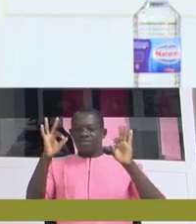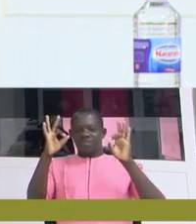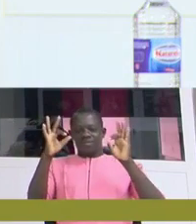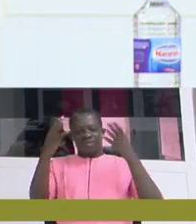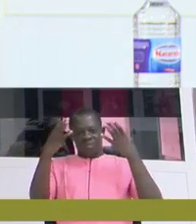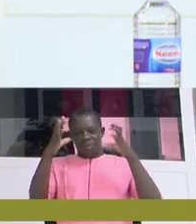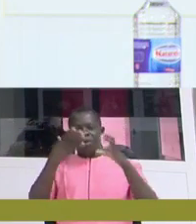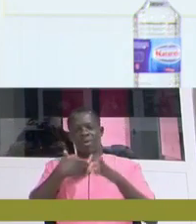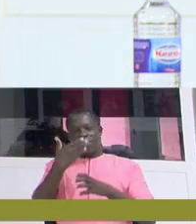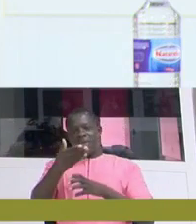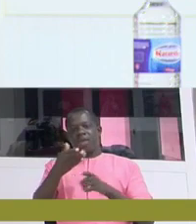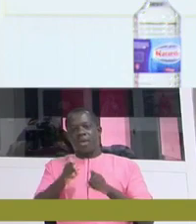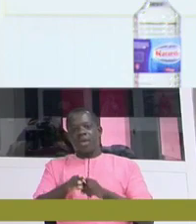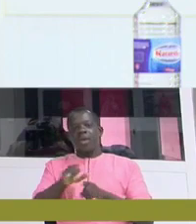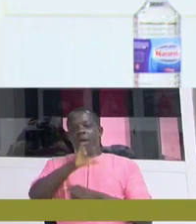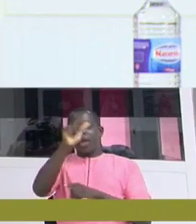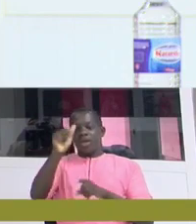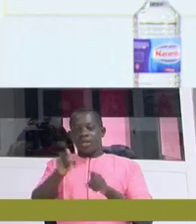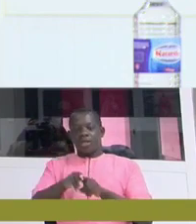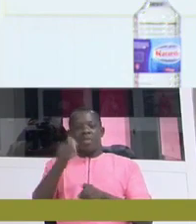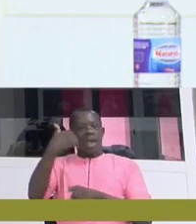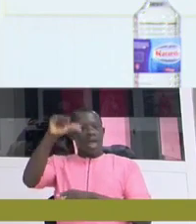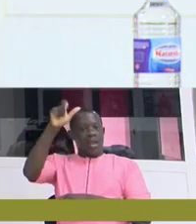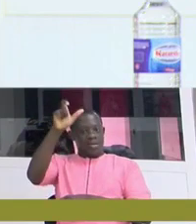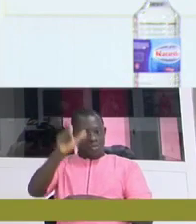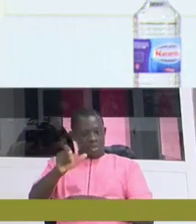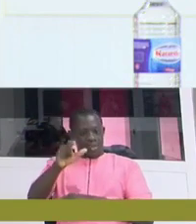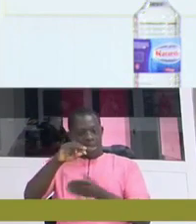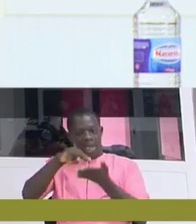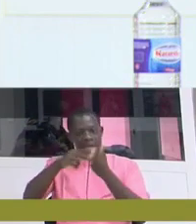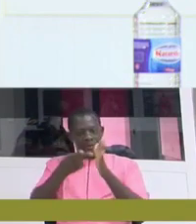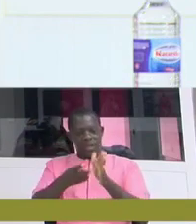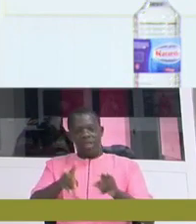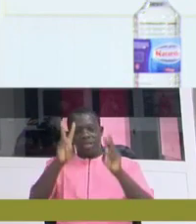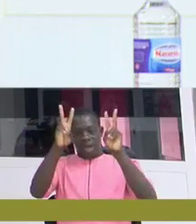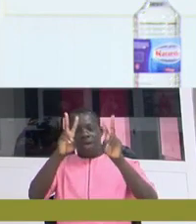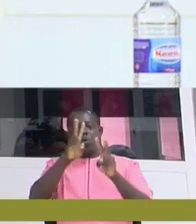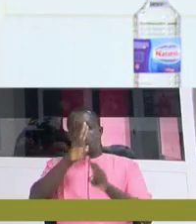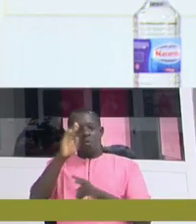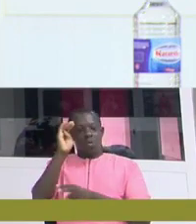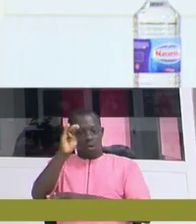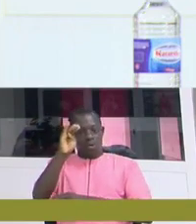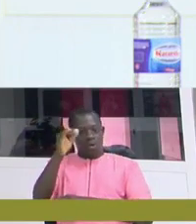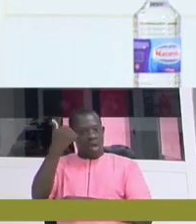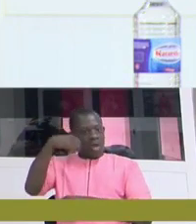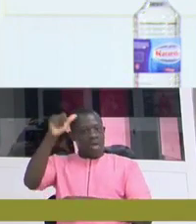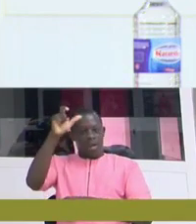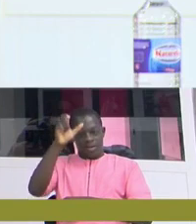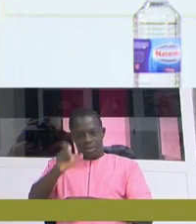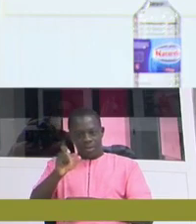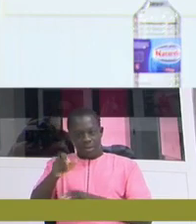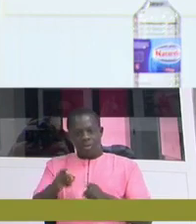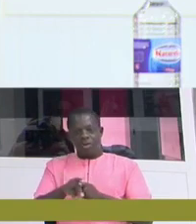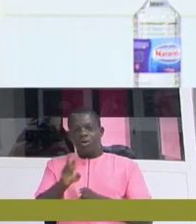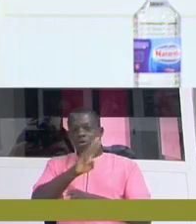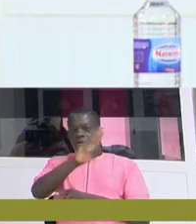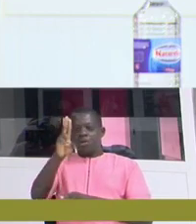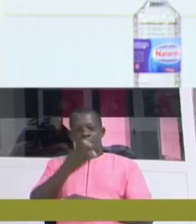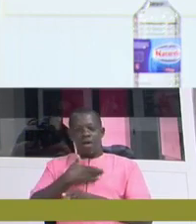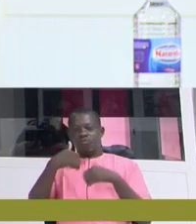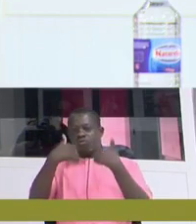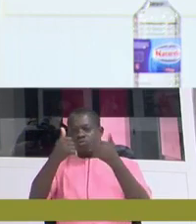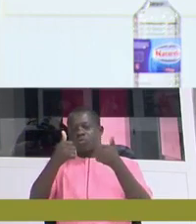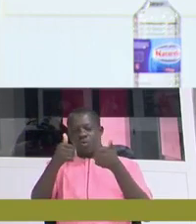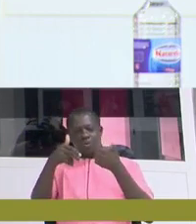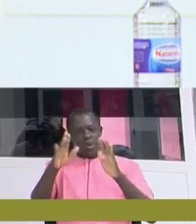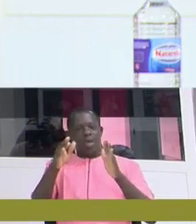terms. Akwani yaya jam yai kafai ni keba. He said, between him and Yajame, whom they call the elder. Konya mantra nyomoikam. He said to me, we are not in good